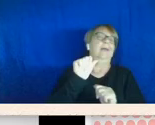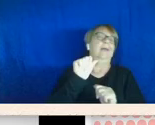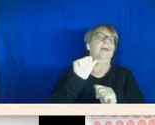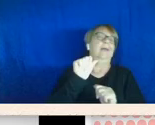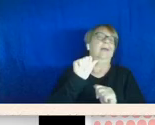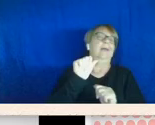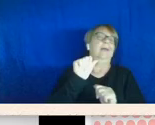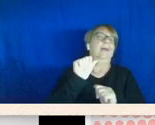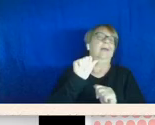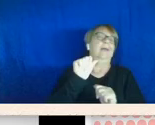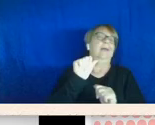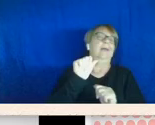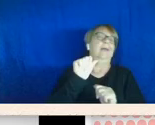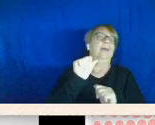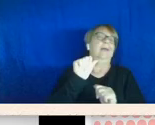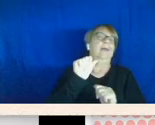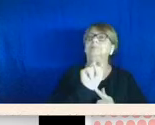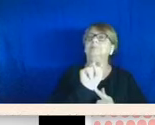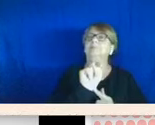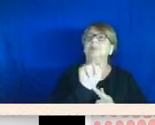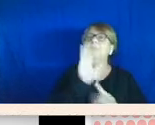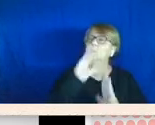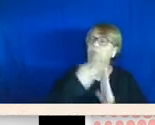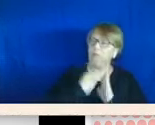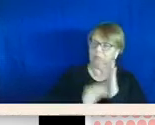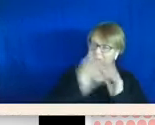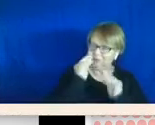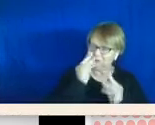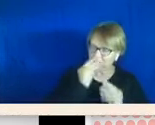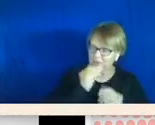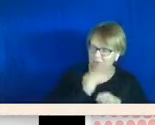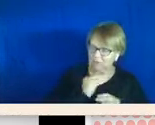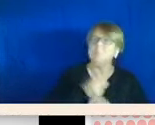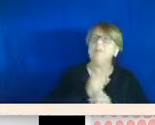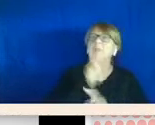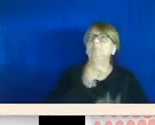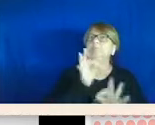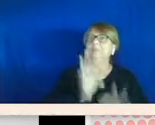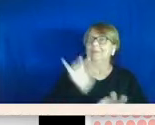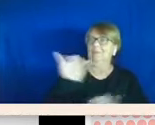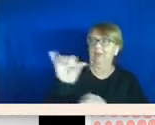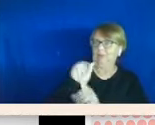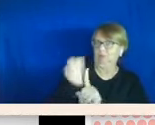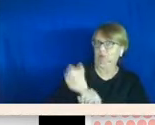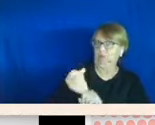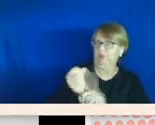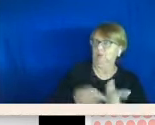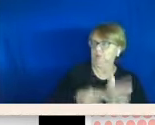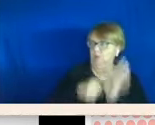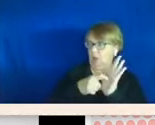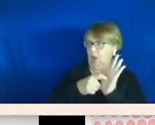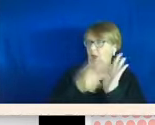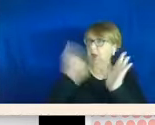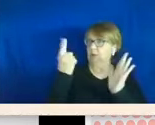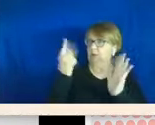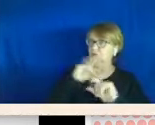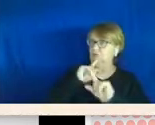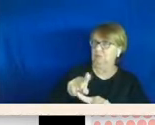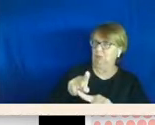there's going to take some information and make a decision about whether the situation requires someone to respond face to